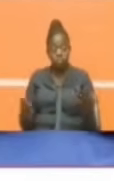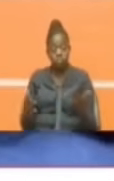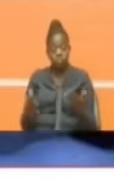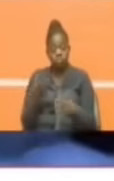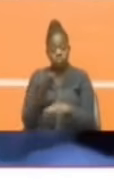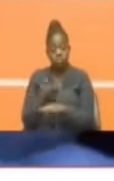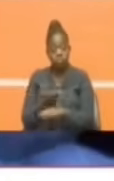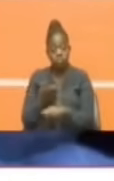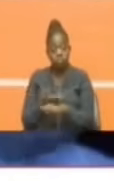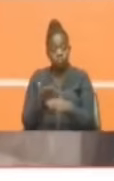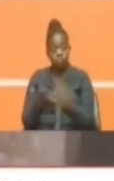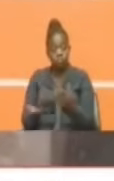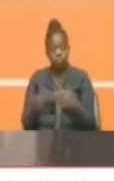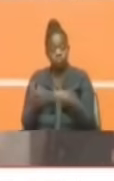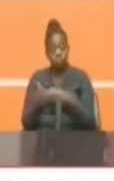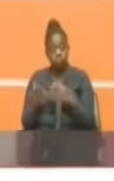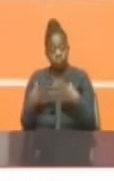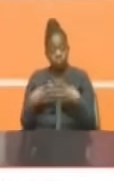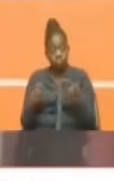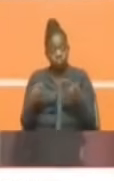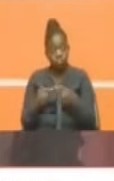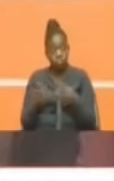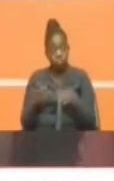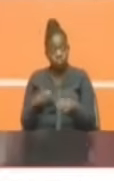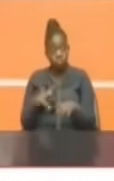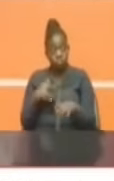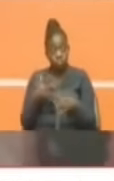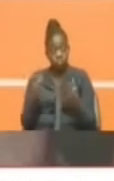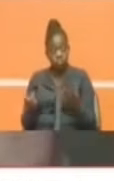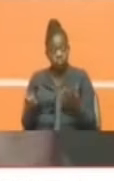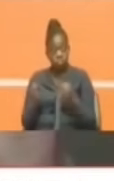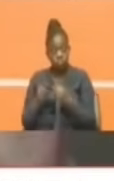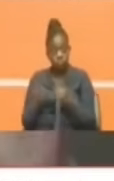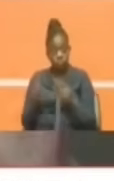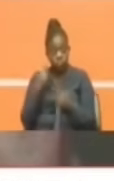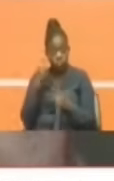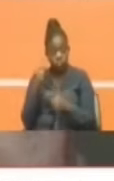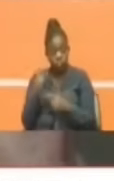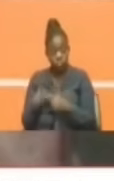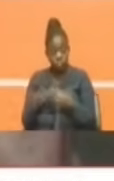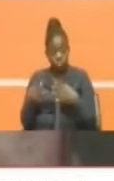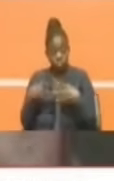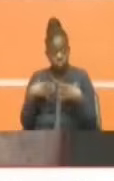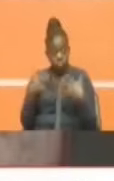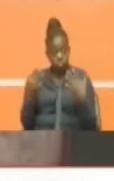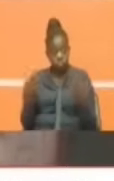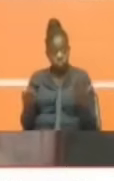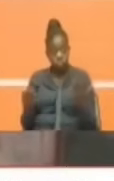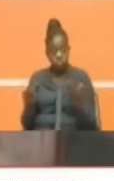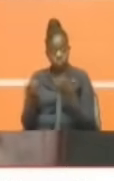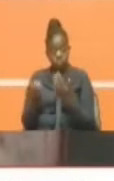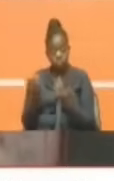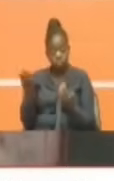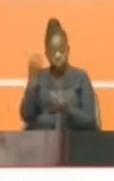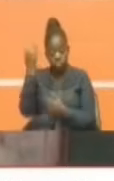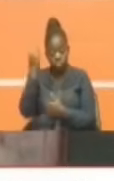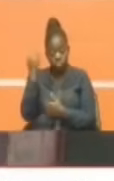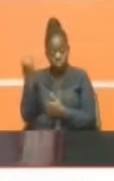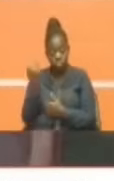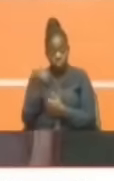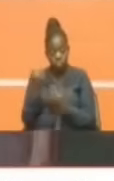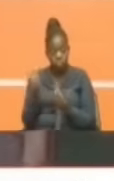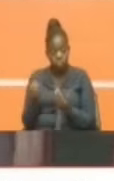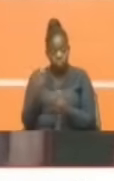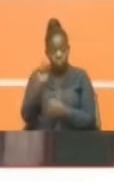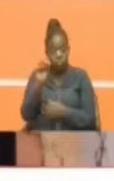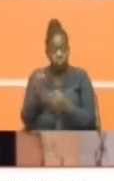naye ng'akyalumizibwa munda kawuki ayogedde ku musango gwa Nalongo agamba nti yagukkiriza nga tyalindirira nsala ya mulamuzi egenda okumubwa nga